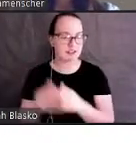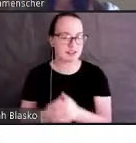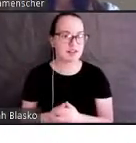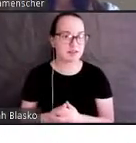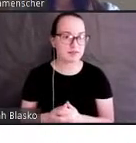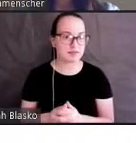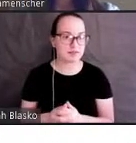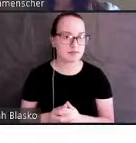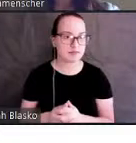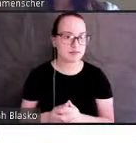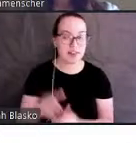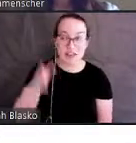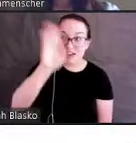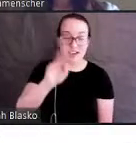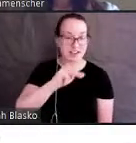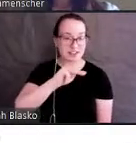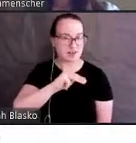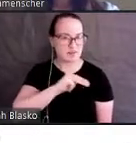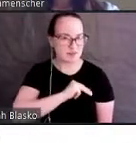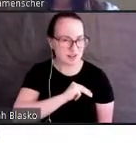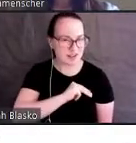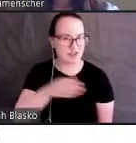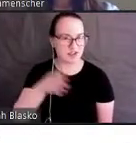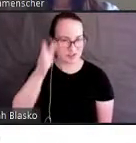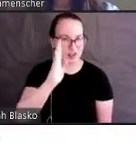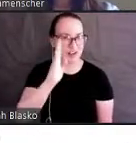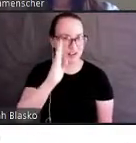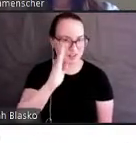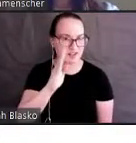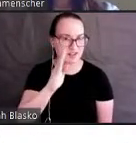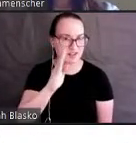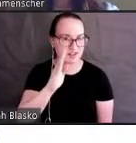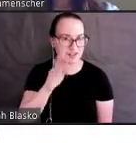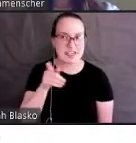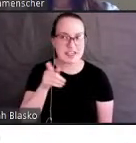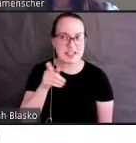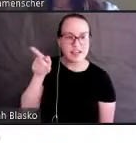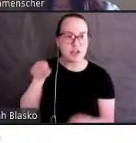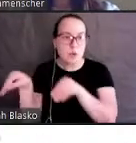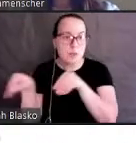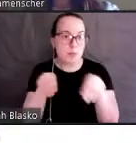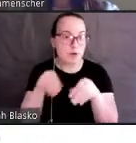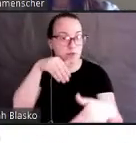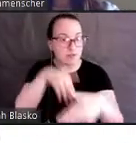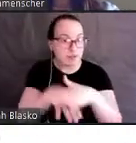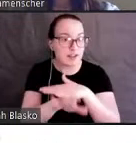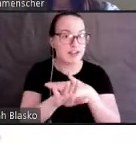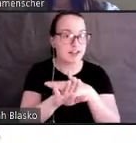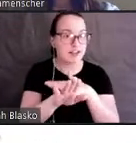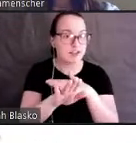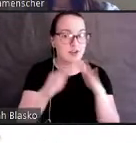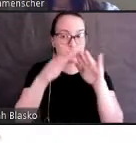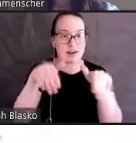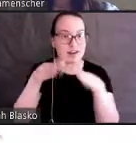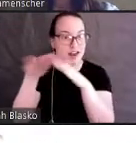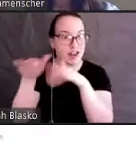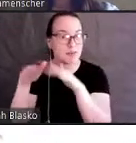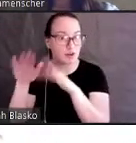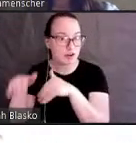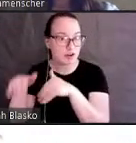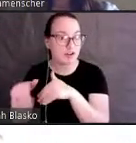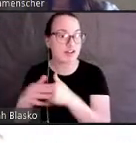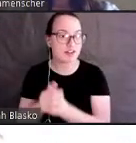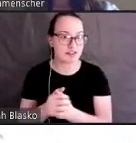missional God in this sense. He moves into neighborhoods. He incarnates himself into the